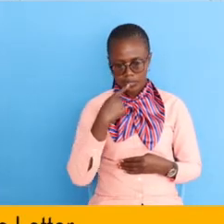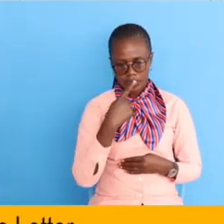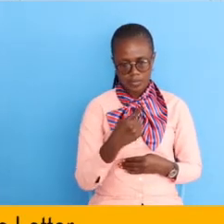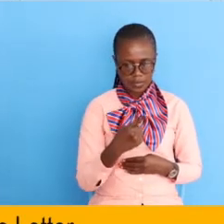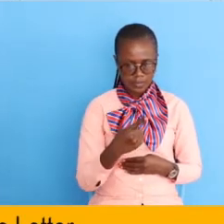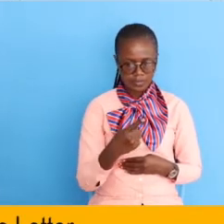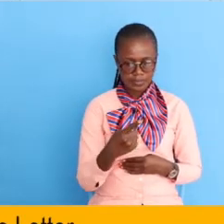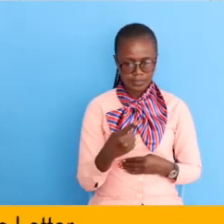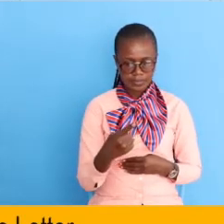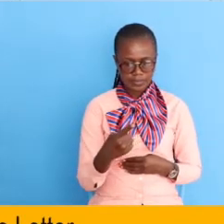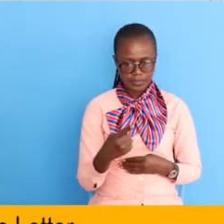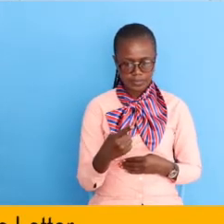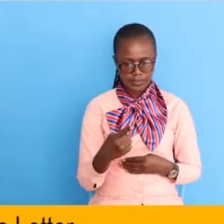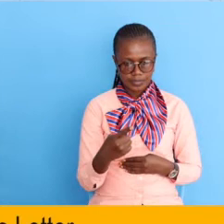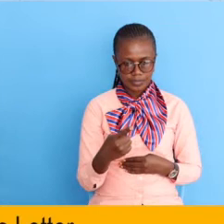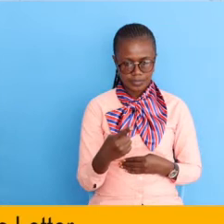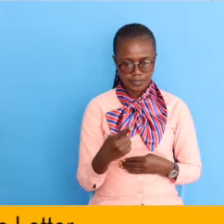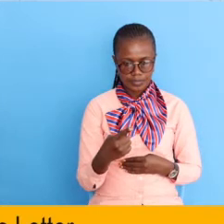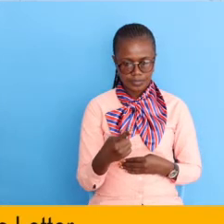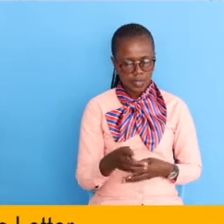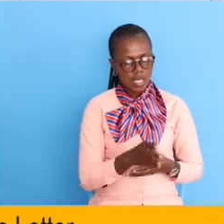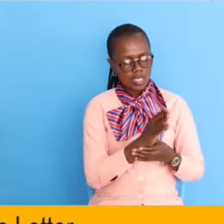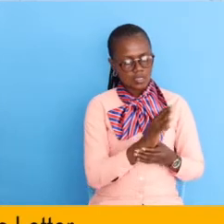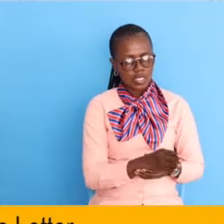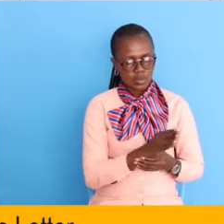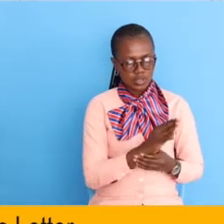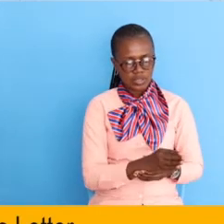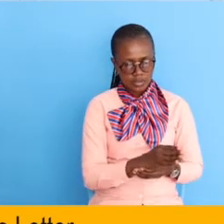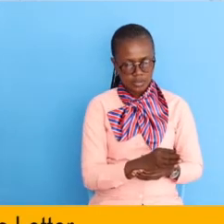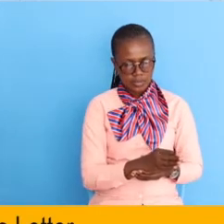4 is salutation.